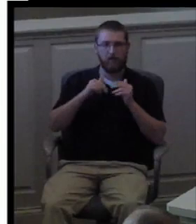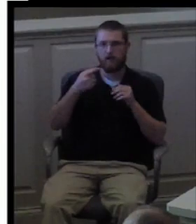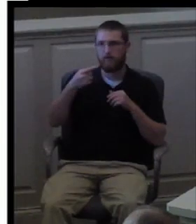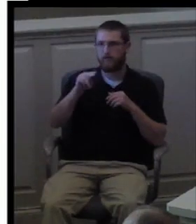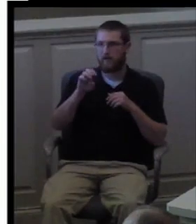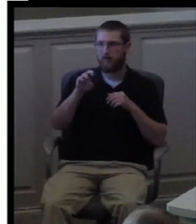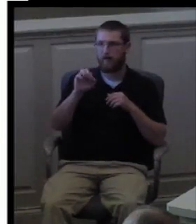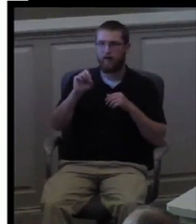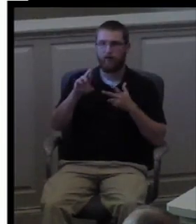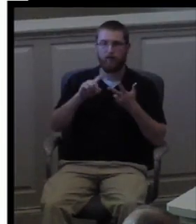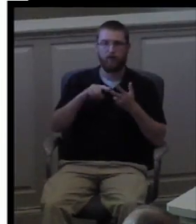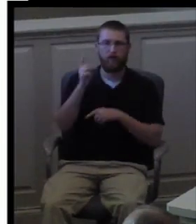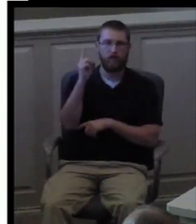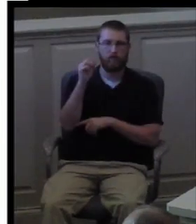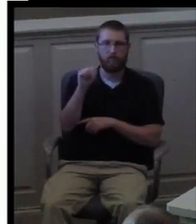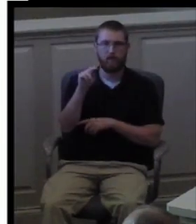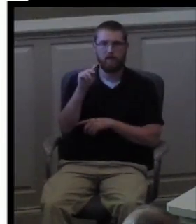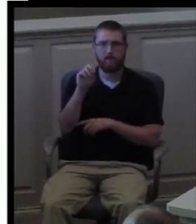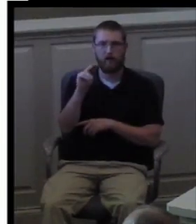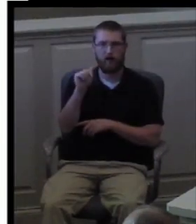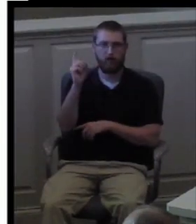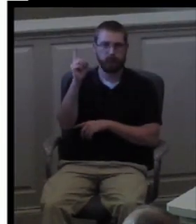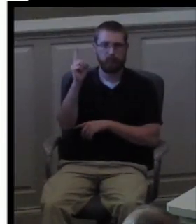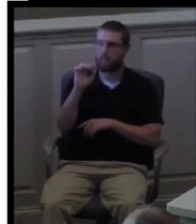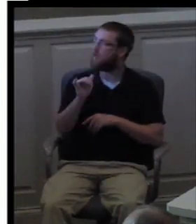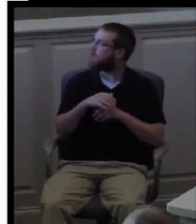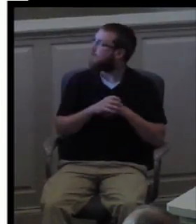generator, plus the new antenna. If I